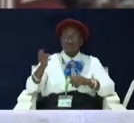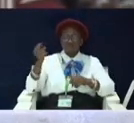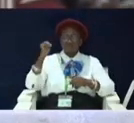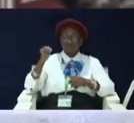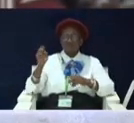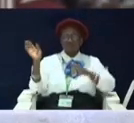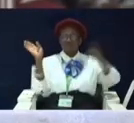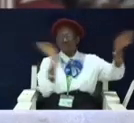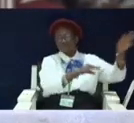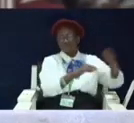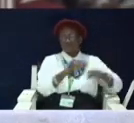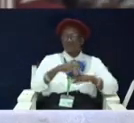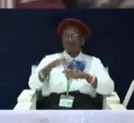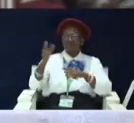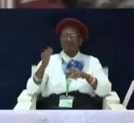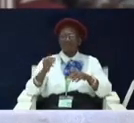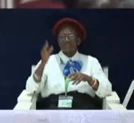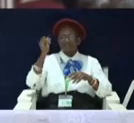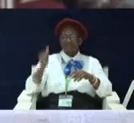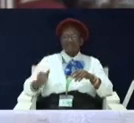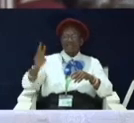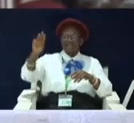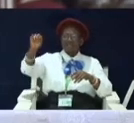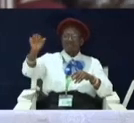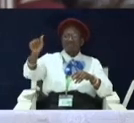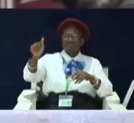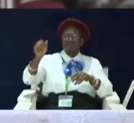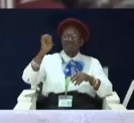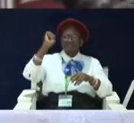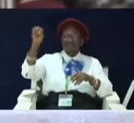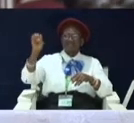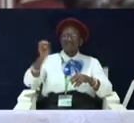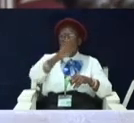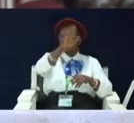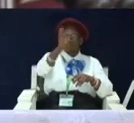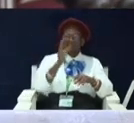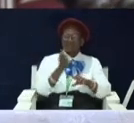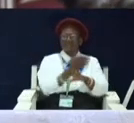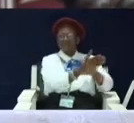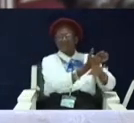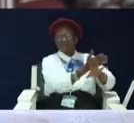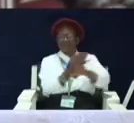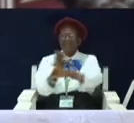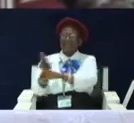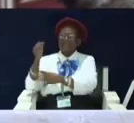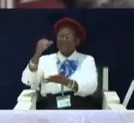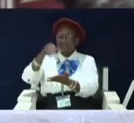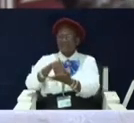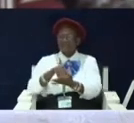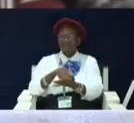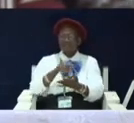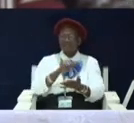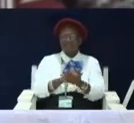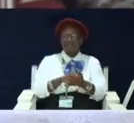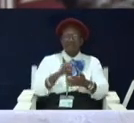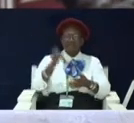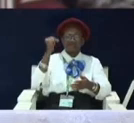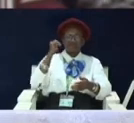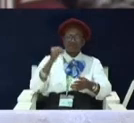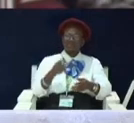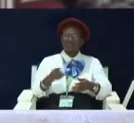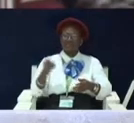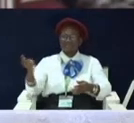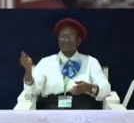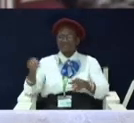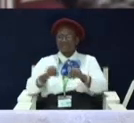iya re gbogbo e pata lo bo sonu. He never begged again. Ko si toro je mo. That was material breakthrough. Eyi je